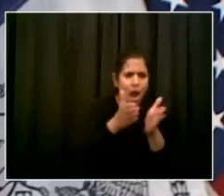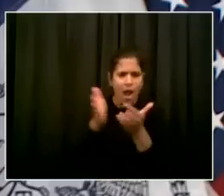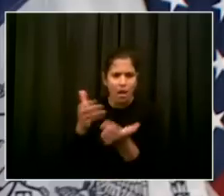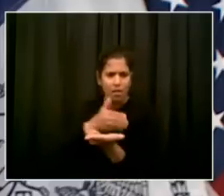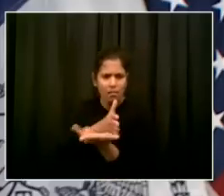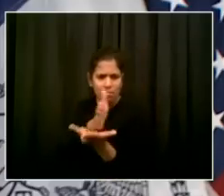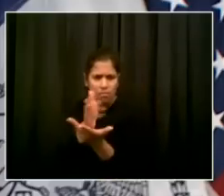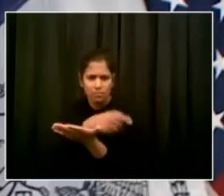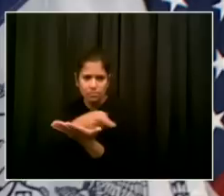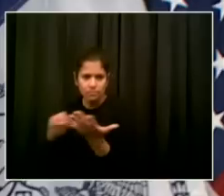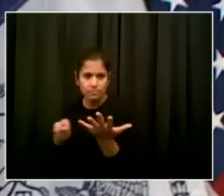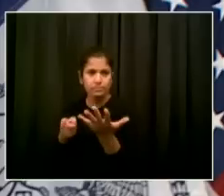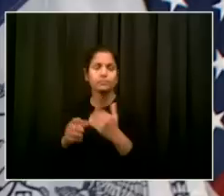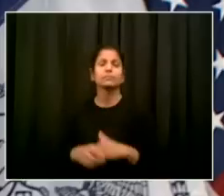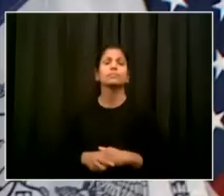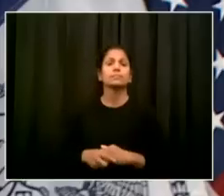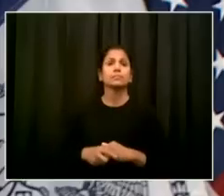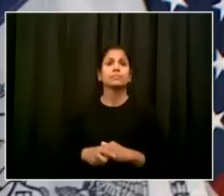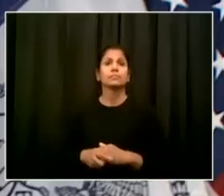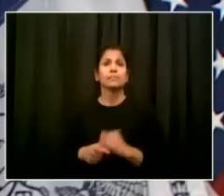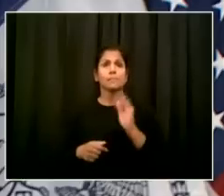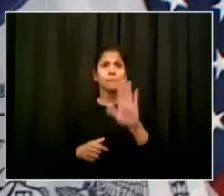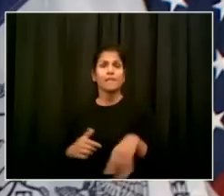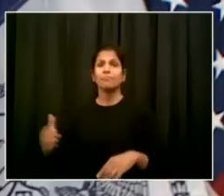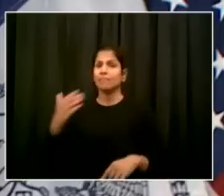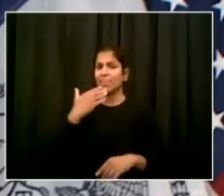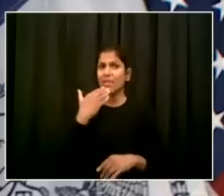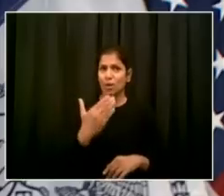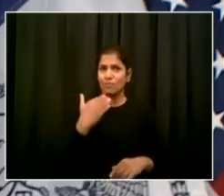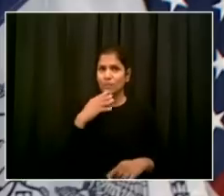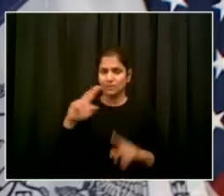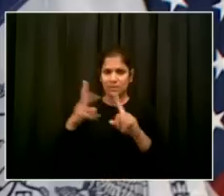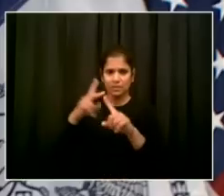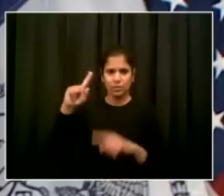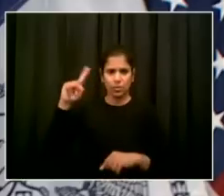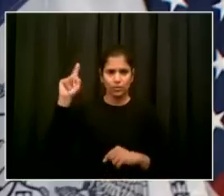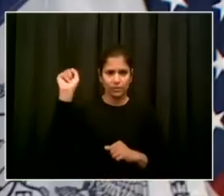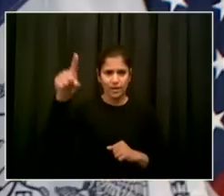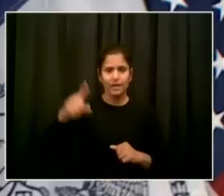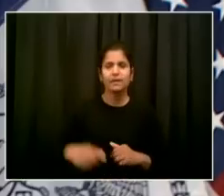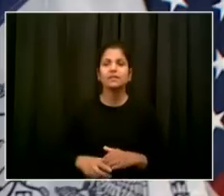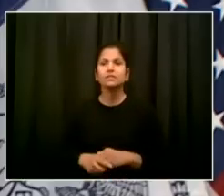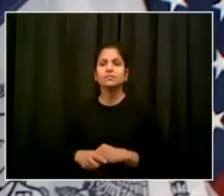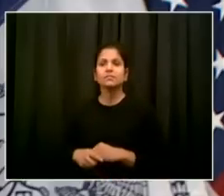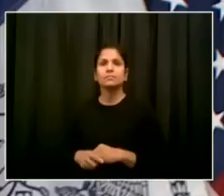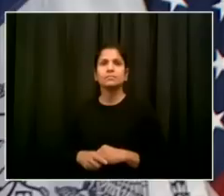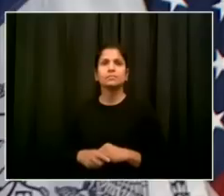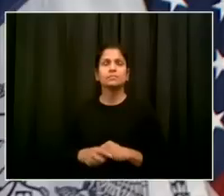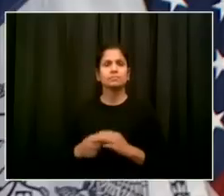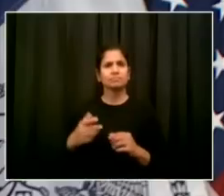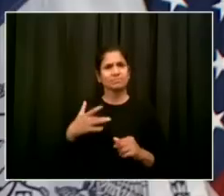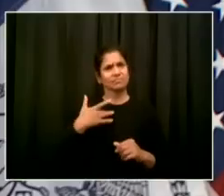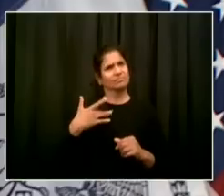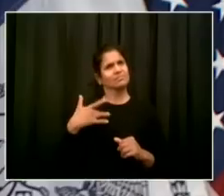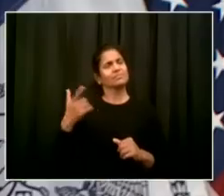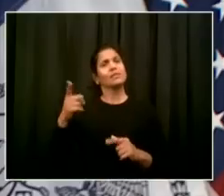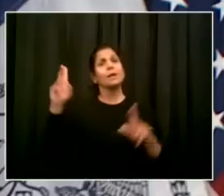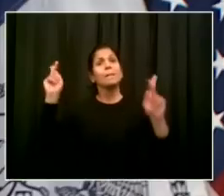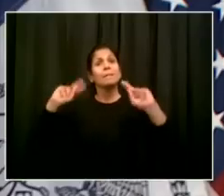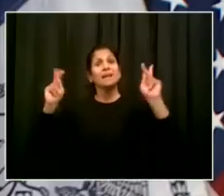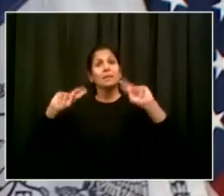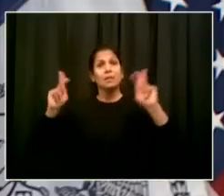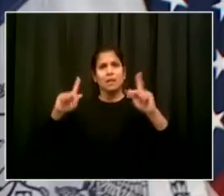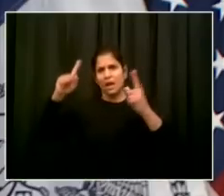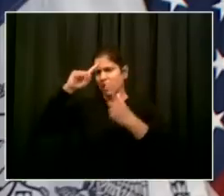Thank you. There seems to be some confusion on the schools as well, and I just want to make sure I'm understanding this right. You